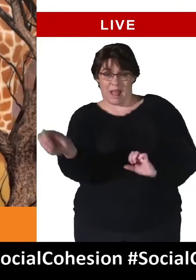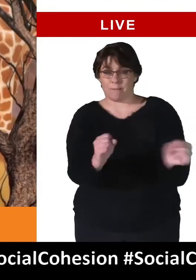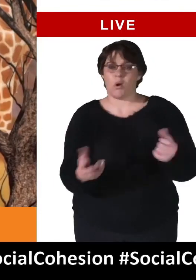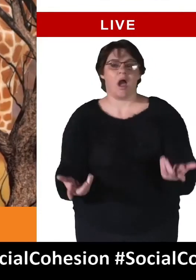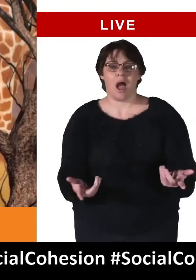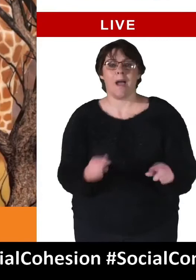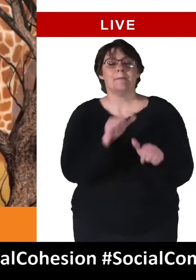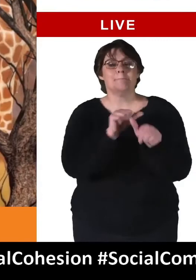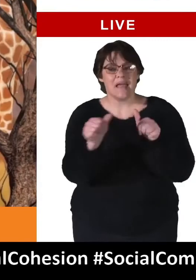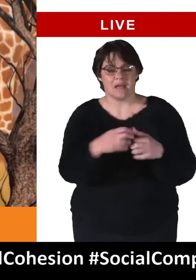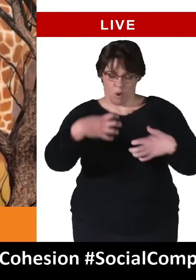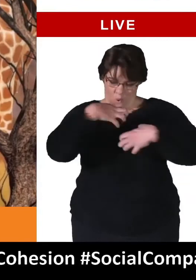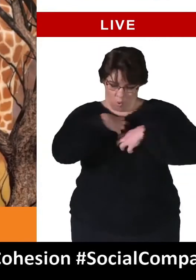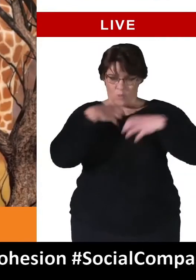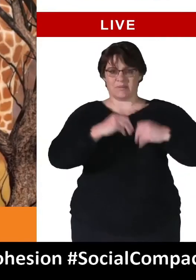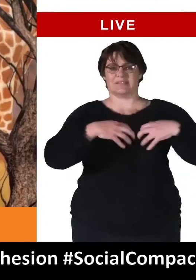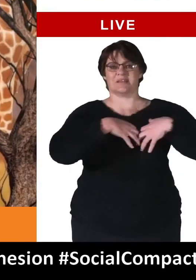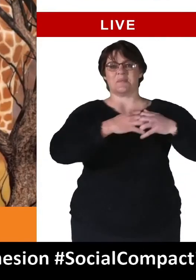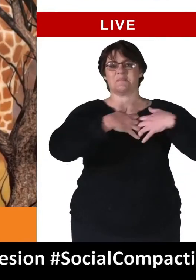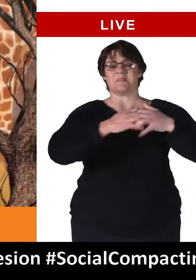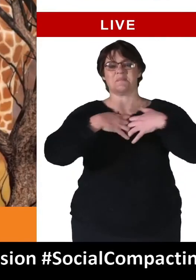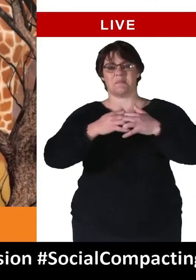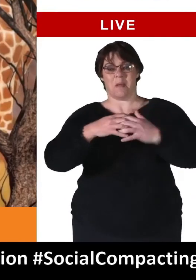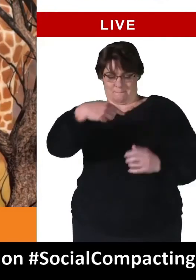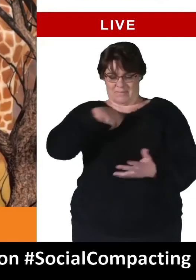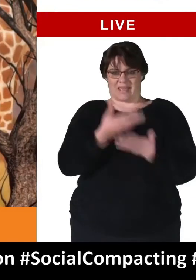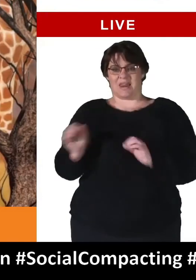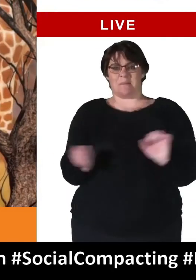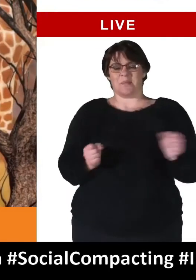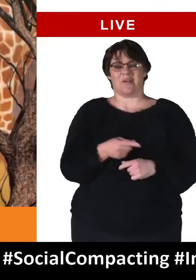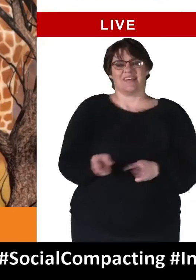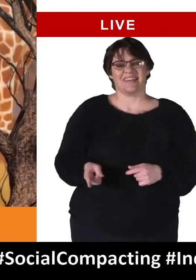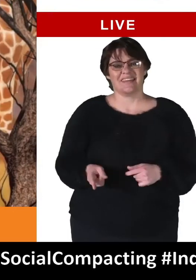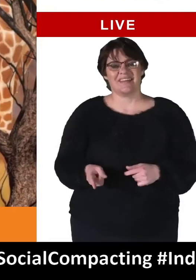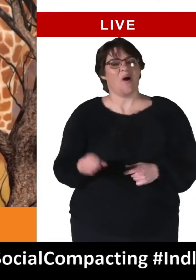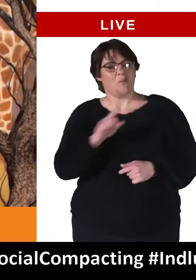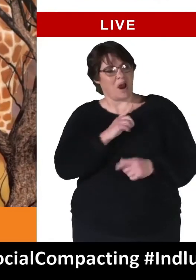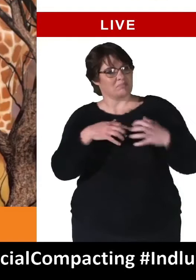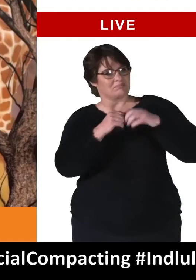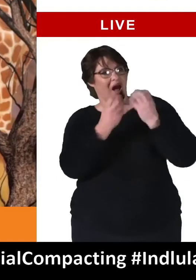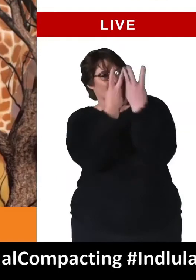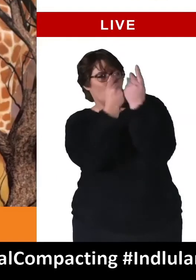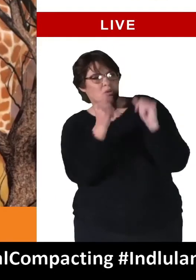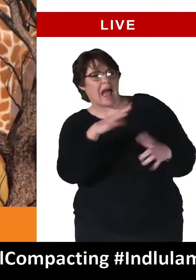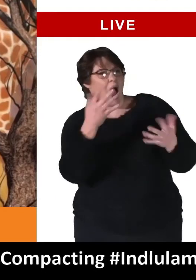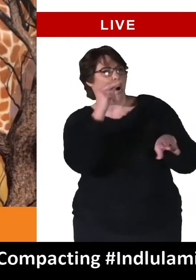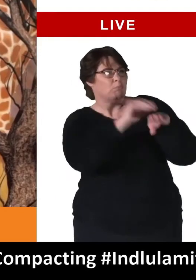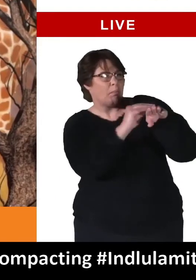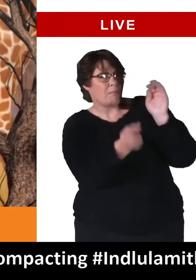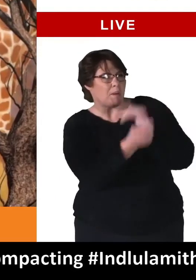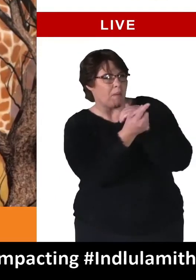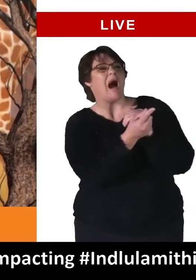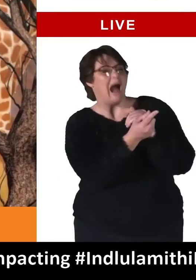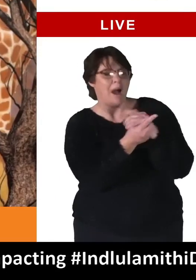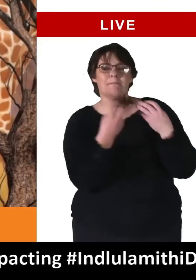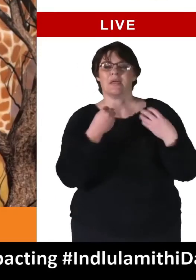but opportunities can be opened for people to start businesses by simply coming up with solutions to the problems that people